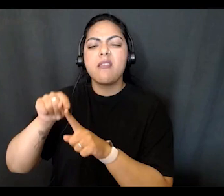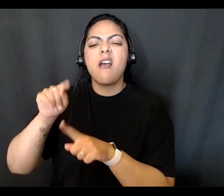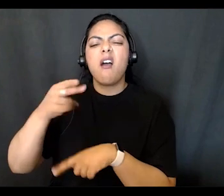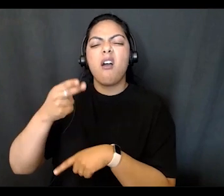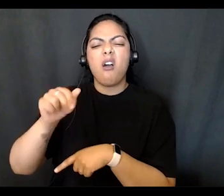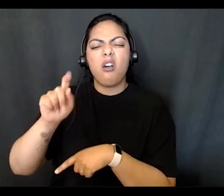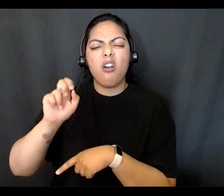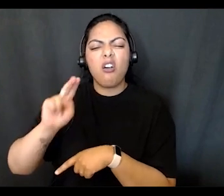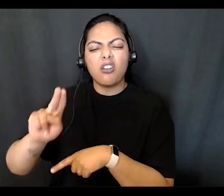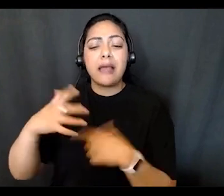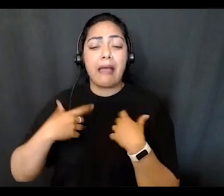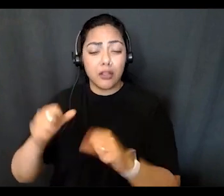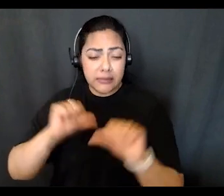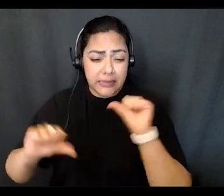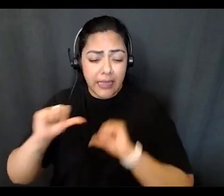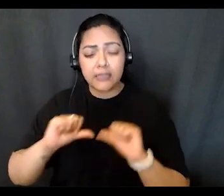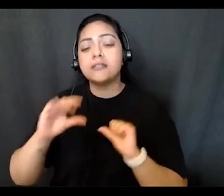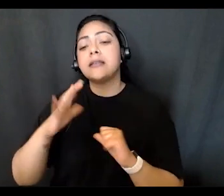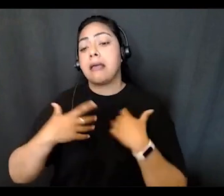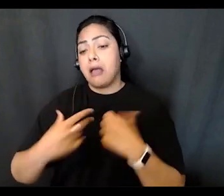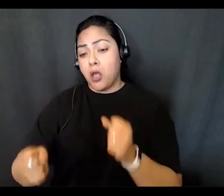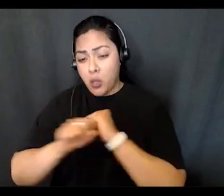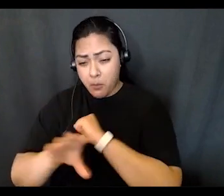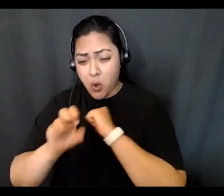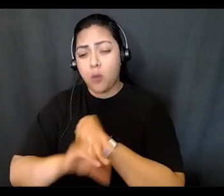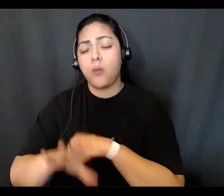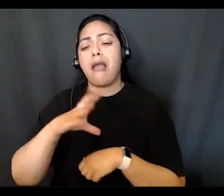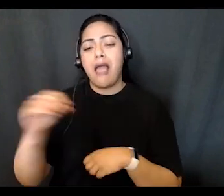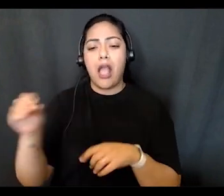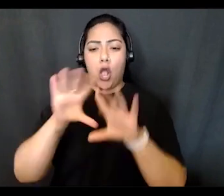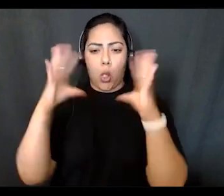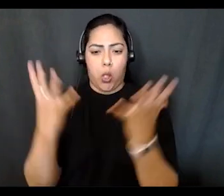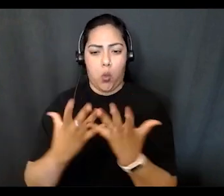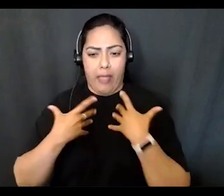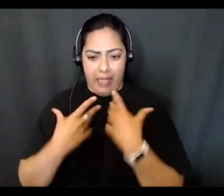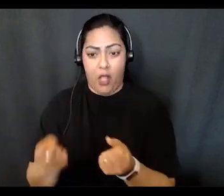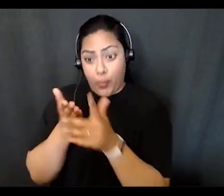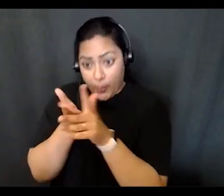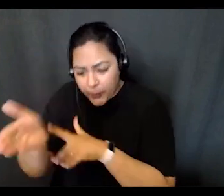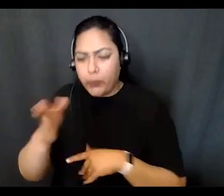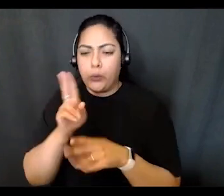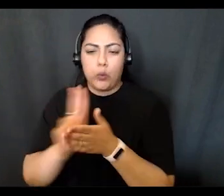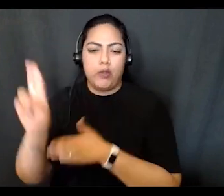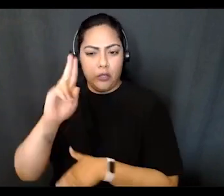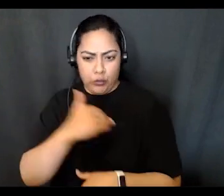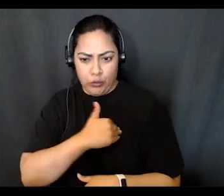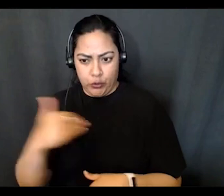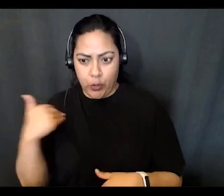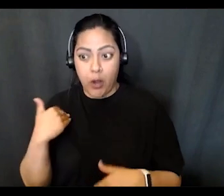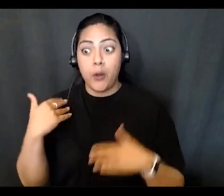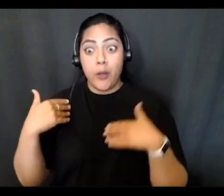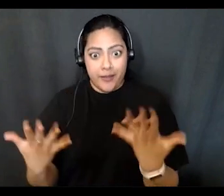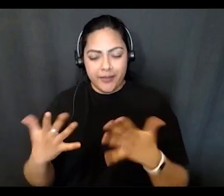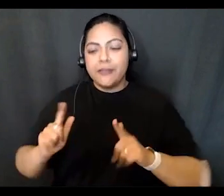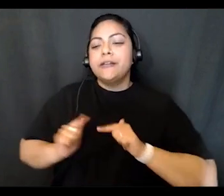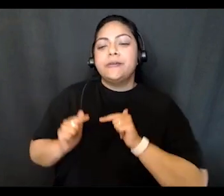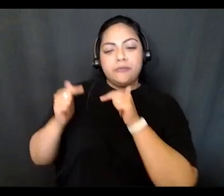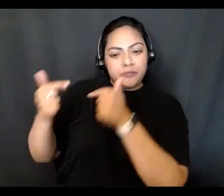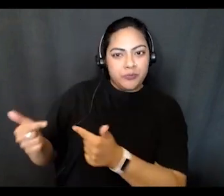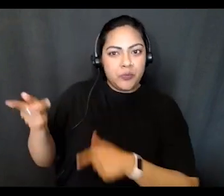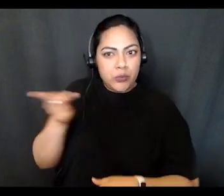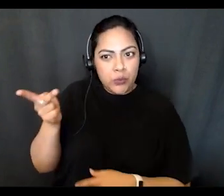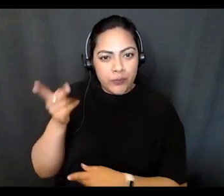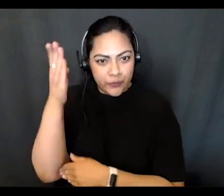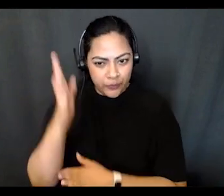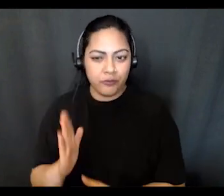Health Sciences in Health Promotion and Global Health from the University of Toronto. I'm going to hand it over to the two presenters